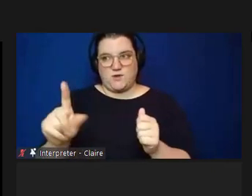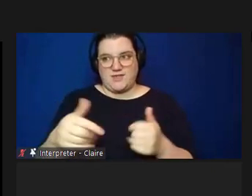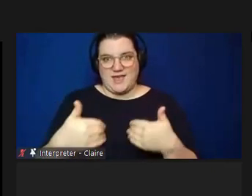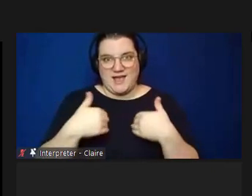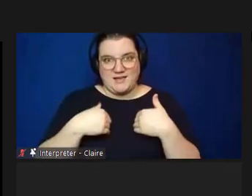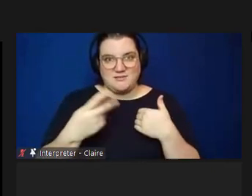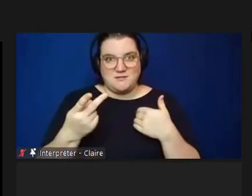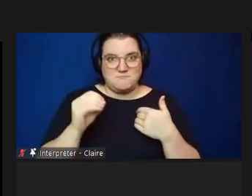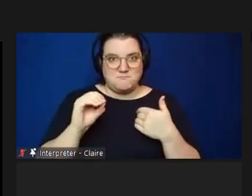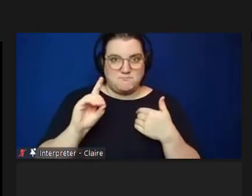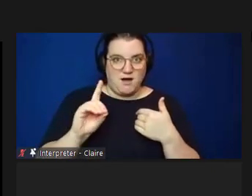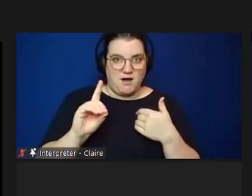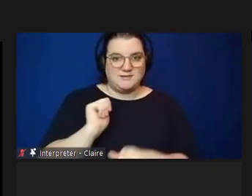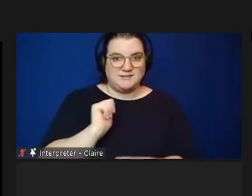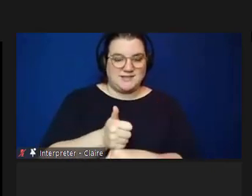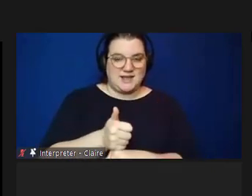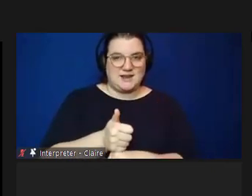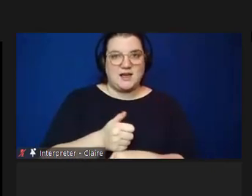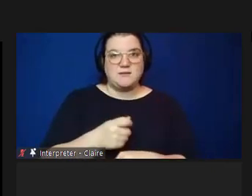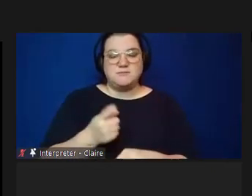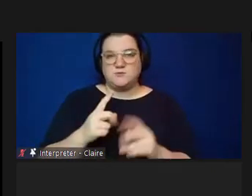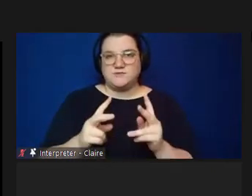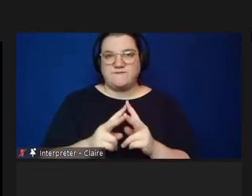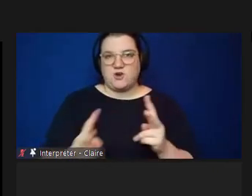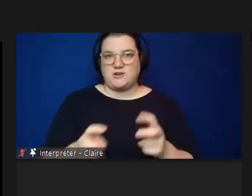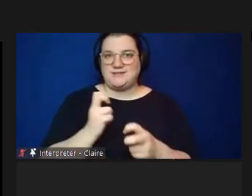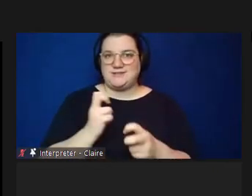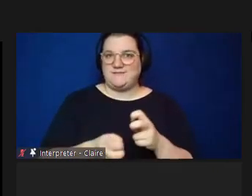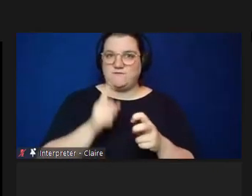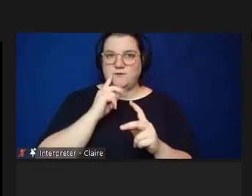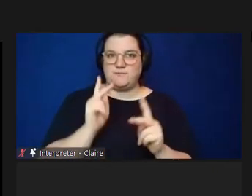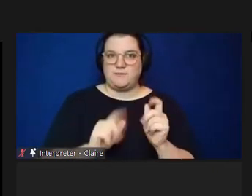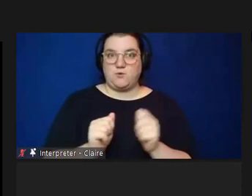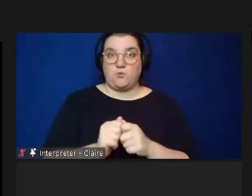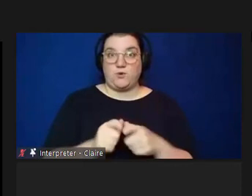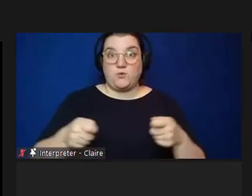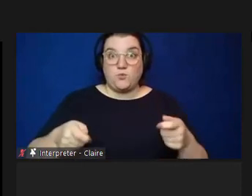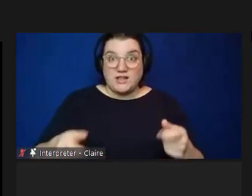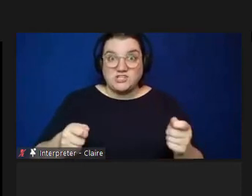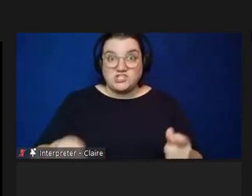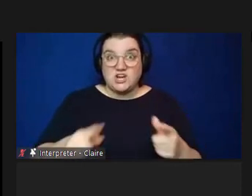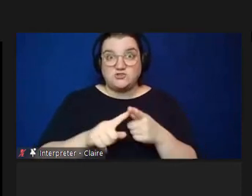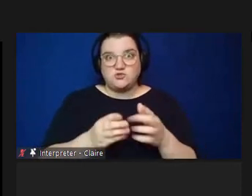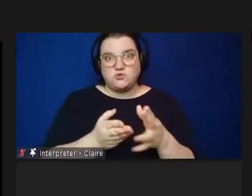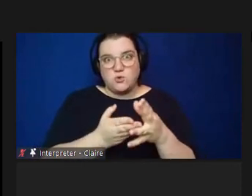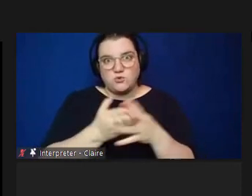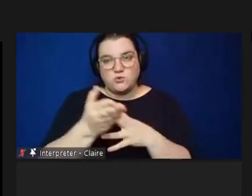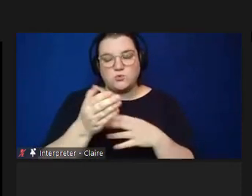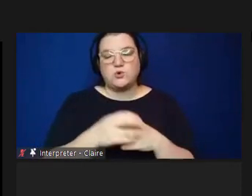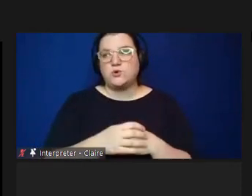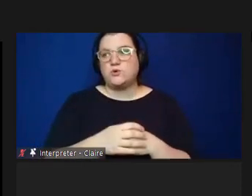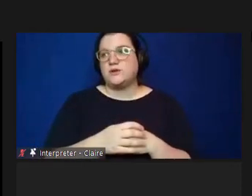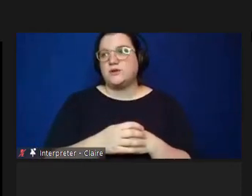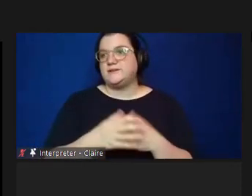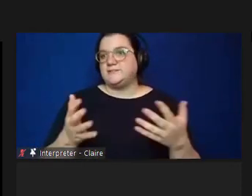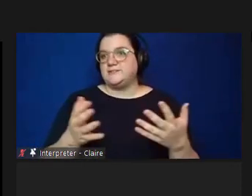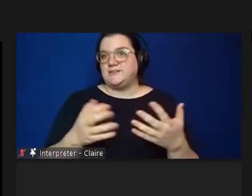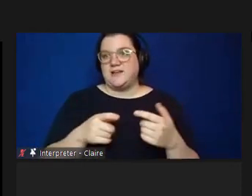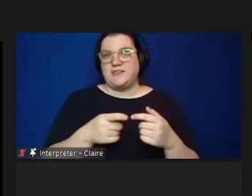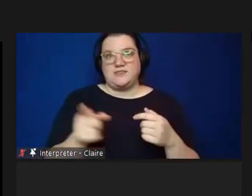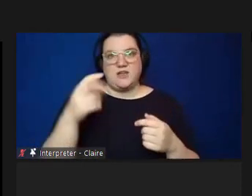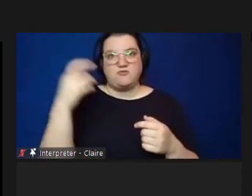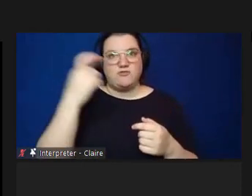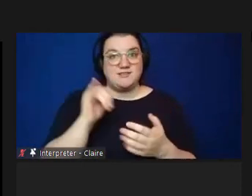pod set up. It was very difficult for people with wheelchairs to go through. They realized that